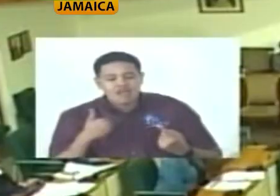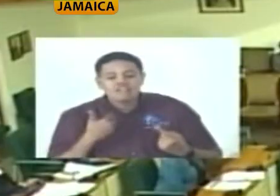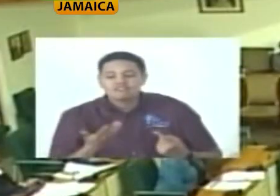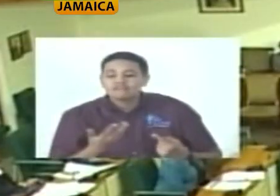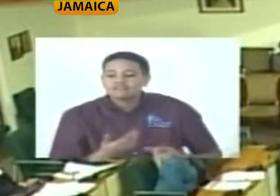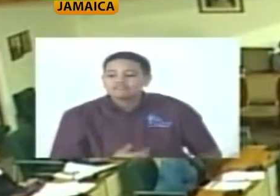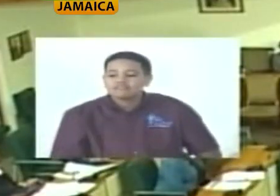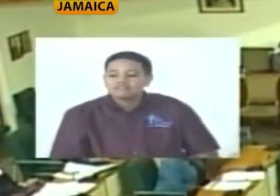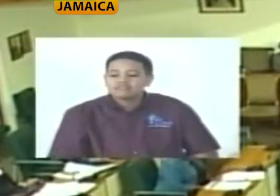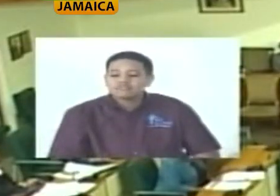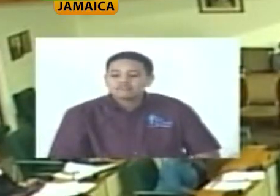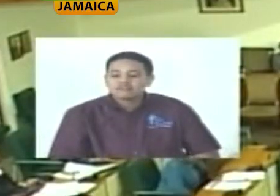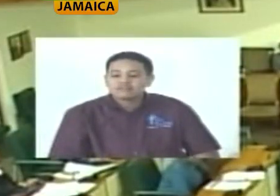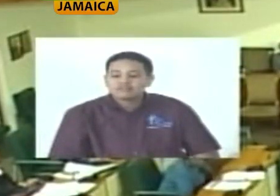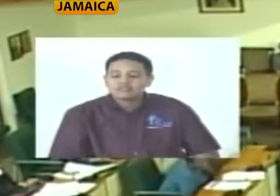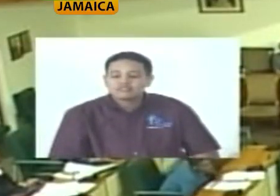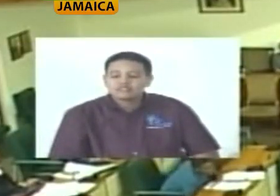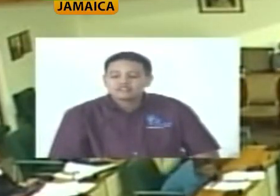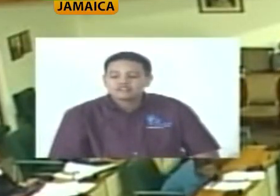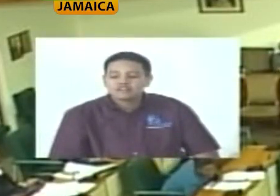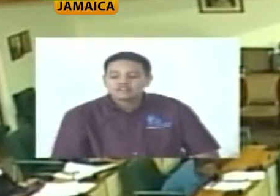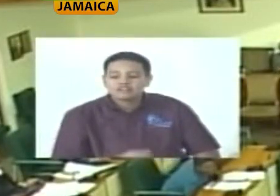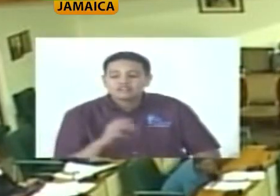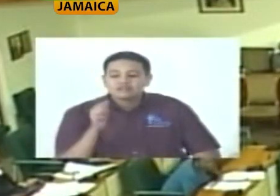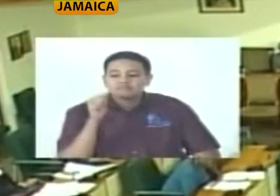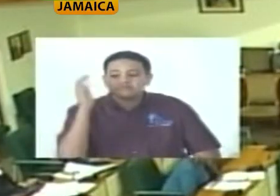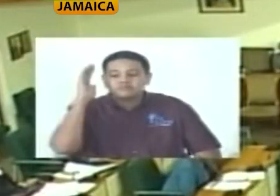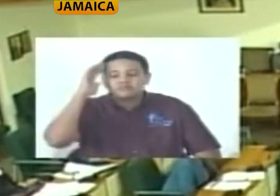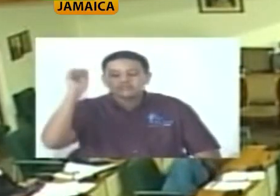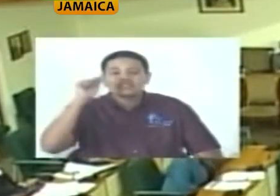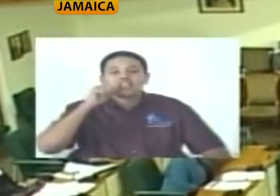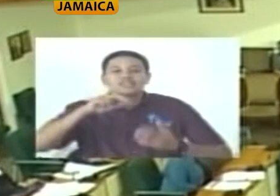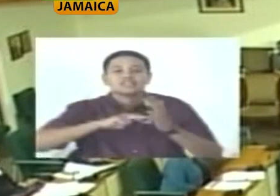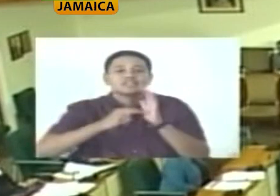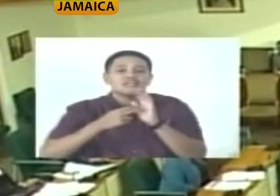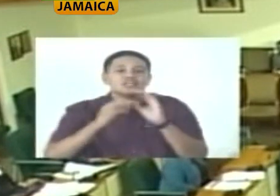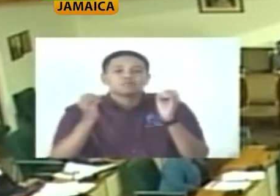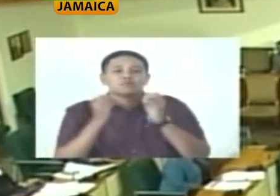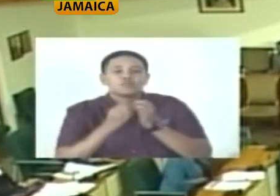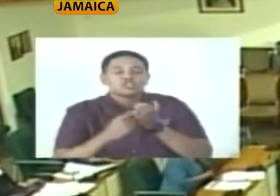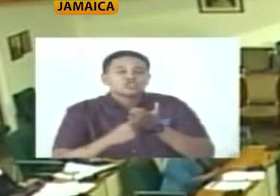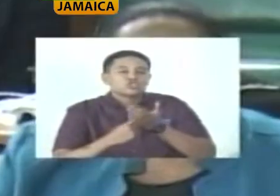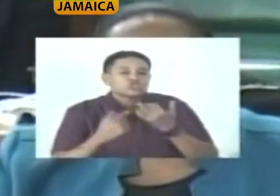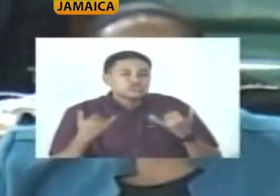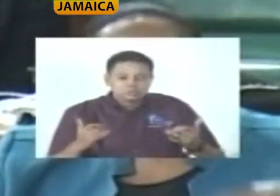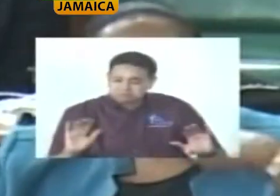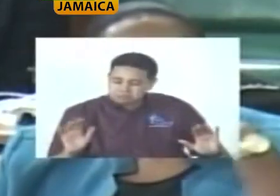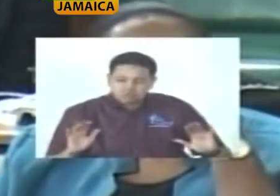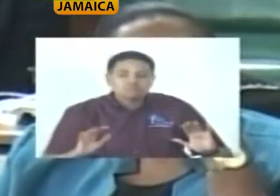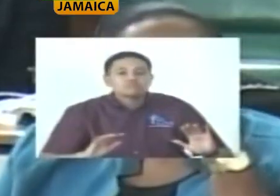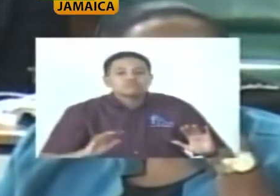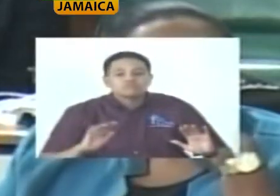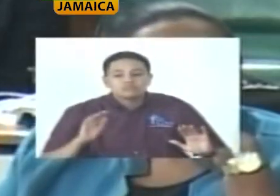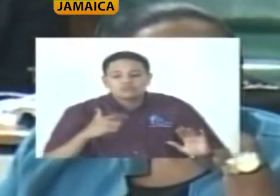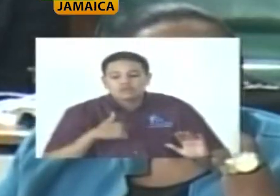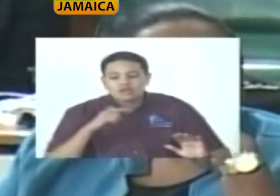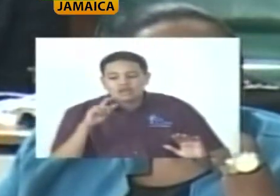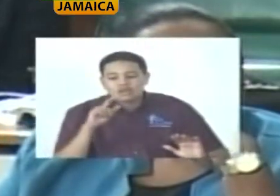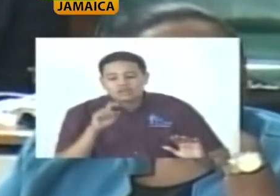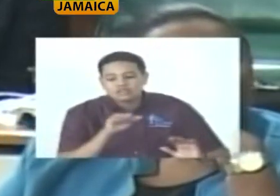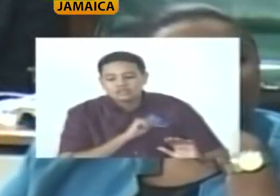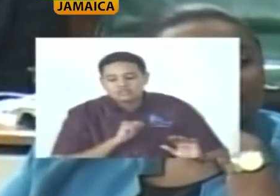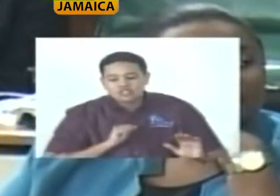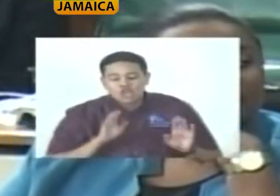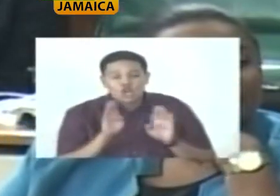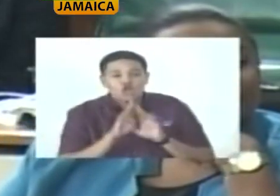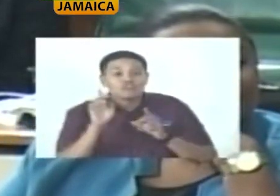Against? Ayes have it. Minister. Mr. President, it's not intended to do any further business today. Might the Senate